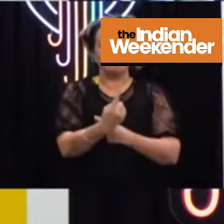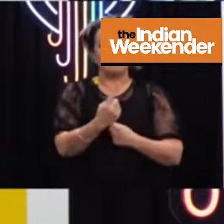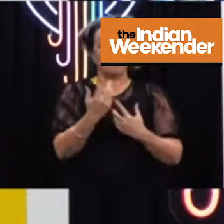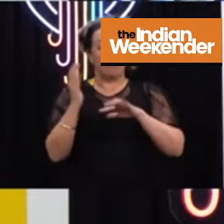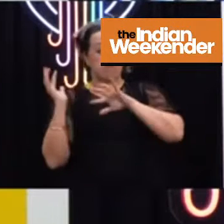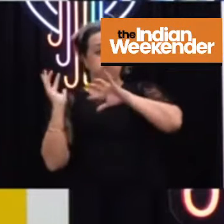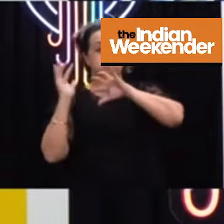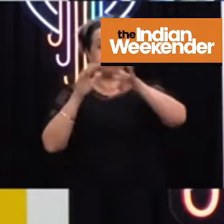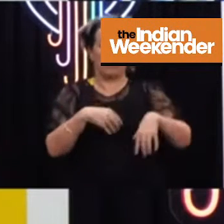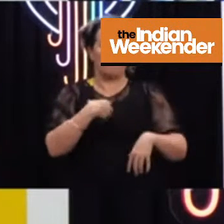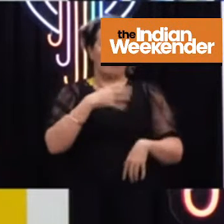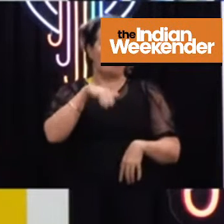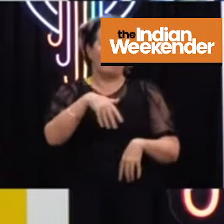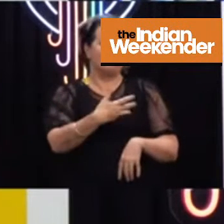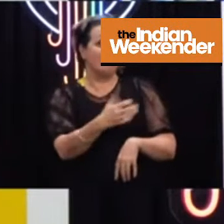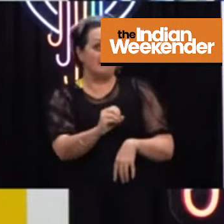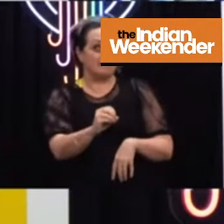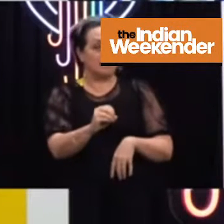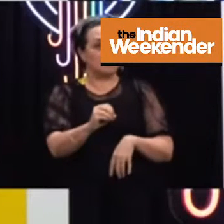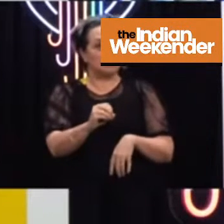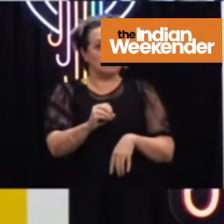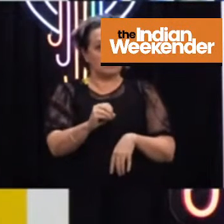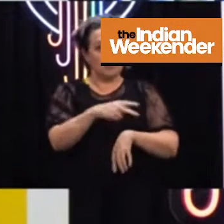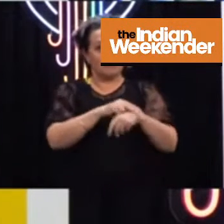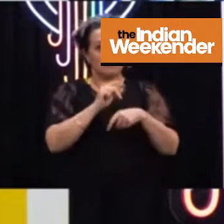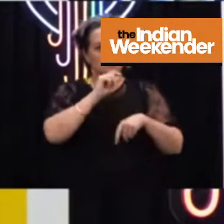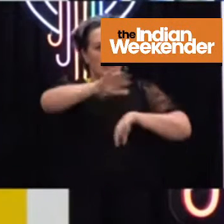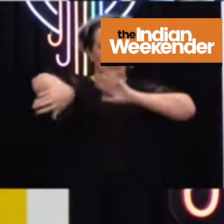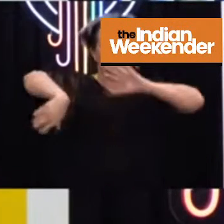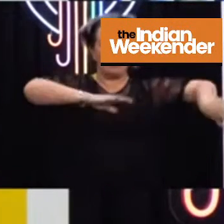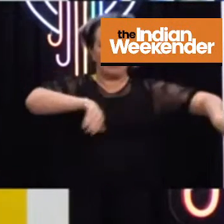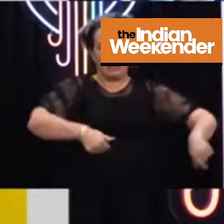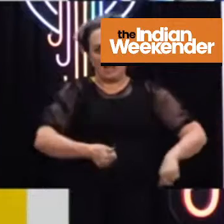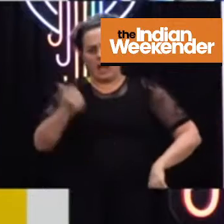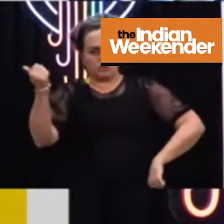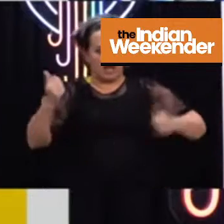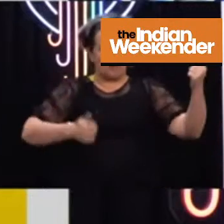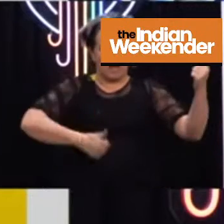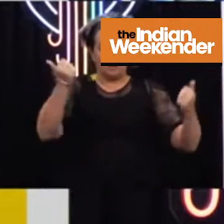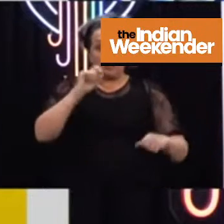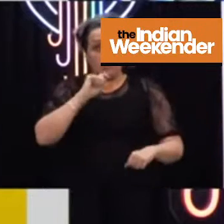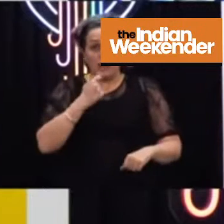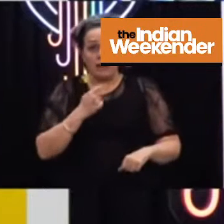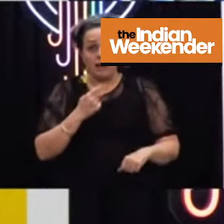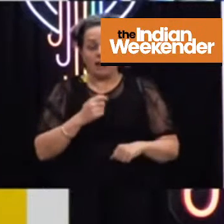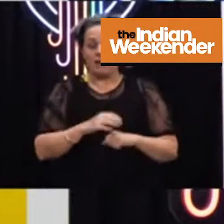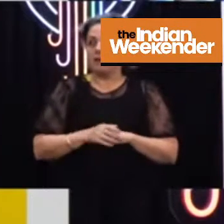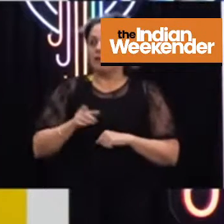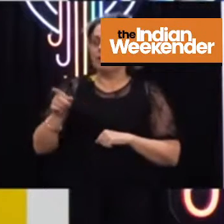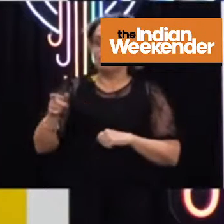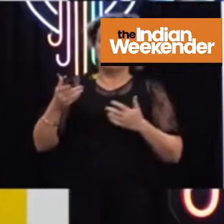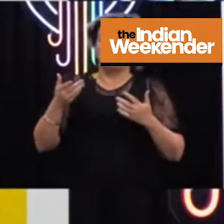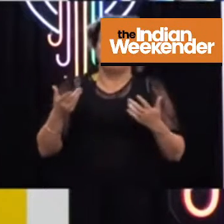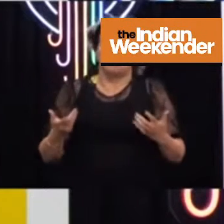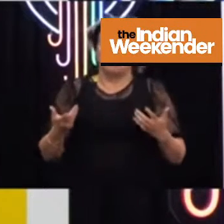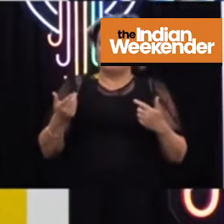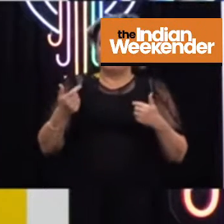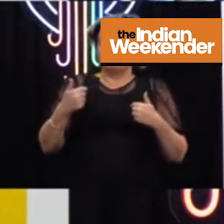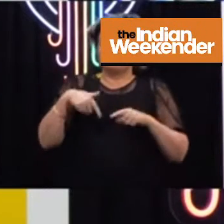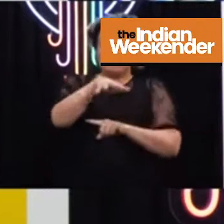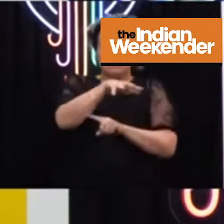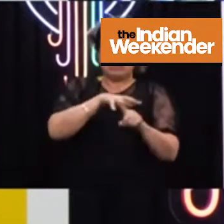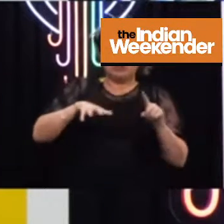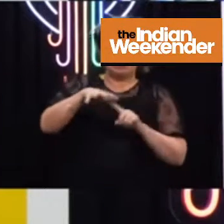people, with a lot of people unmasked, that they would work to break that up? I'm not from the vantage point here going to